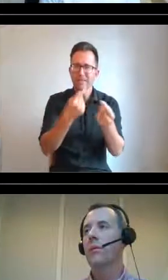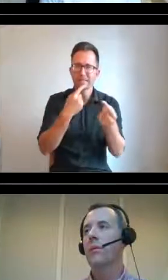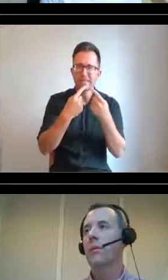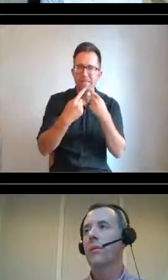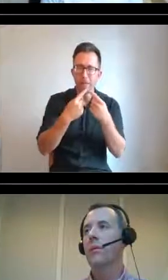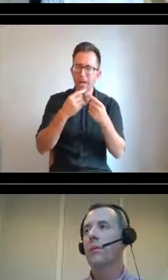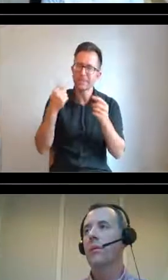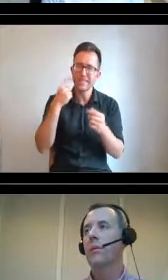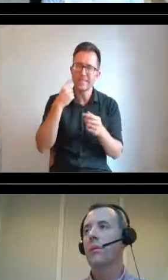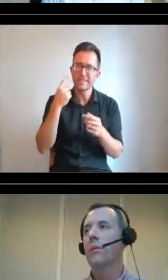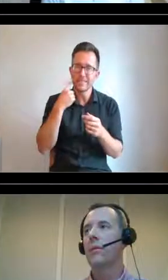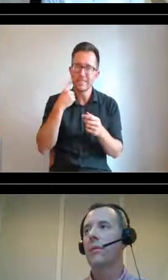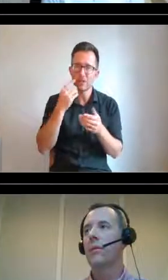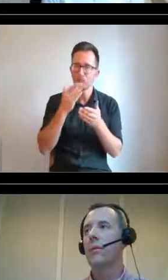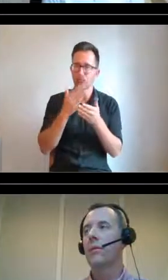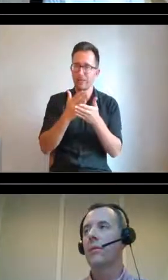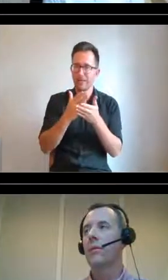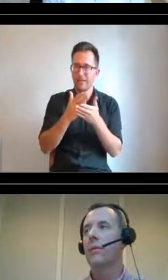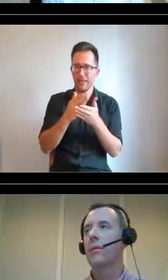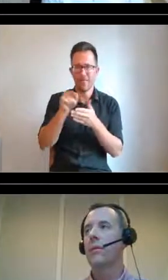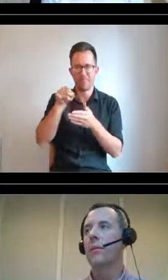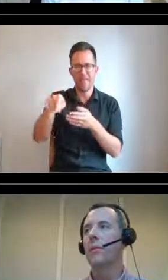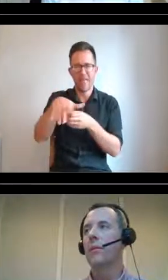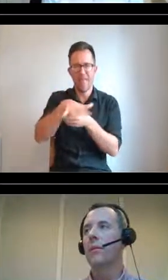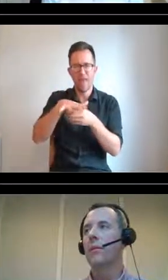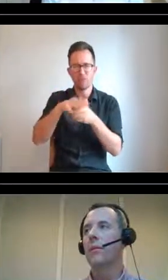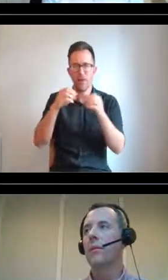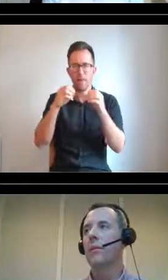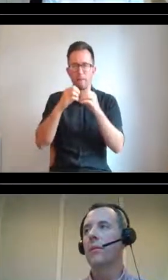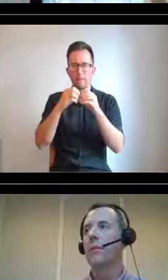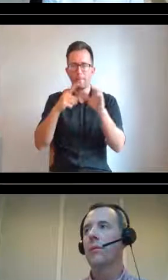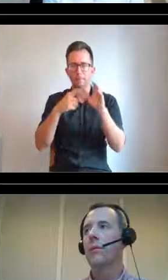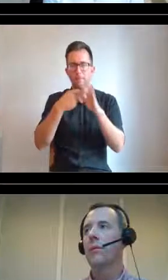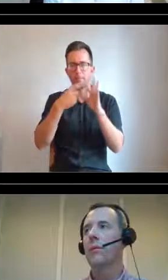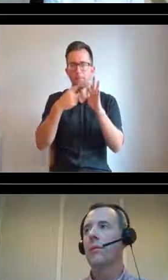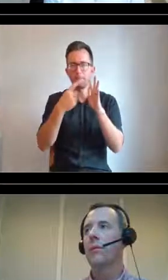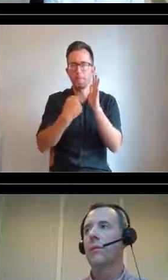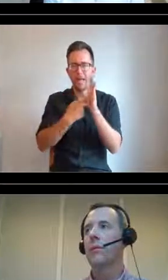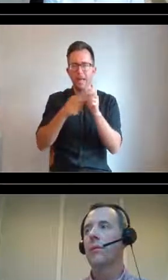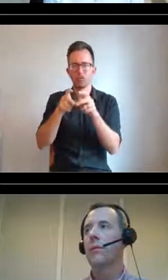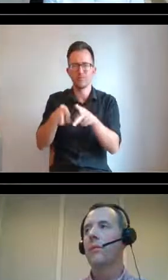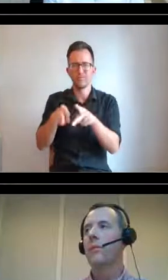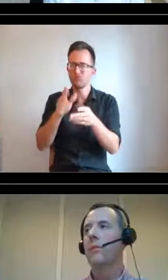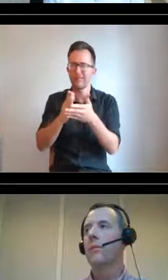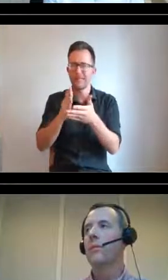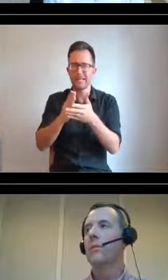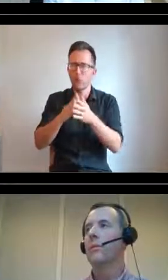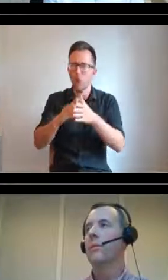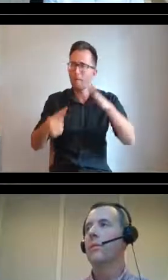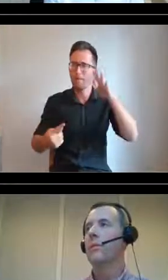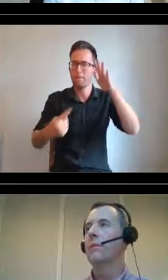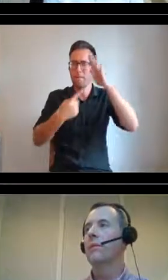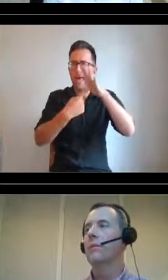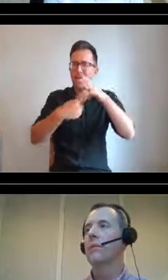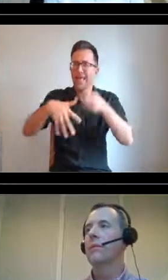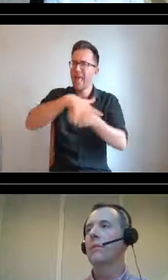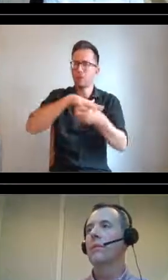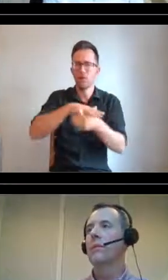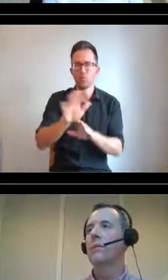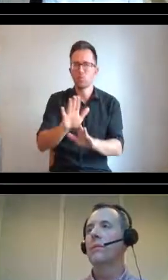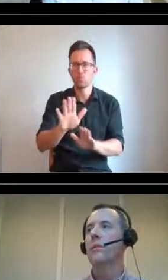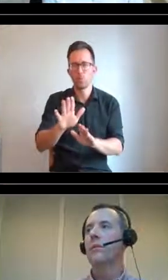is a small secondary site, which will typically include welfare